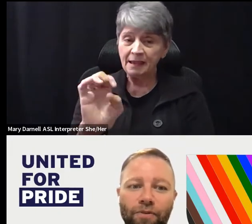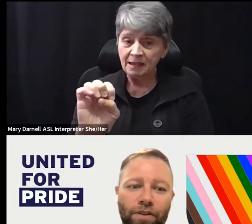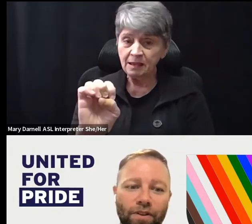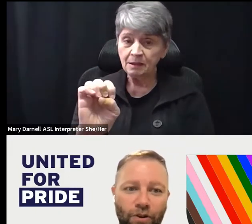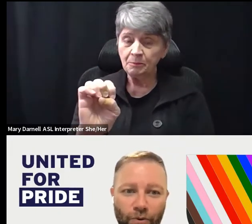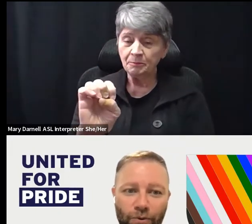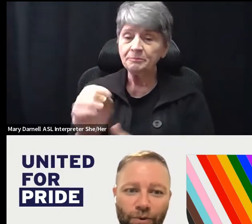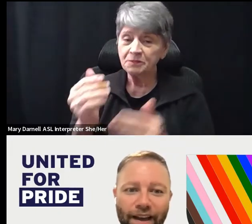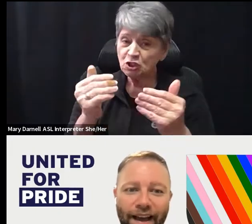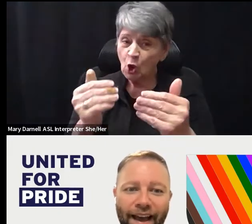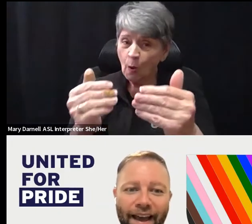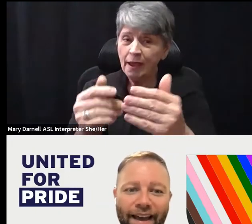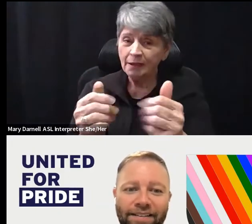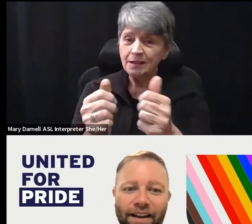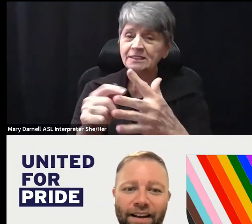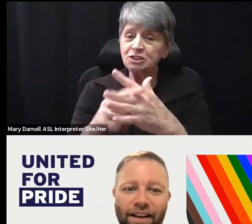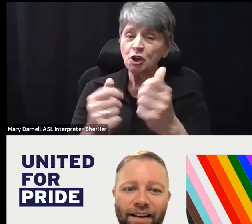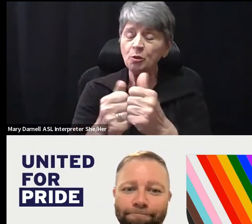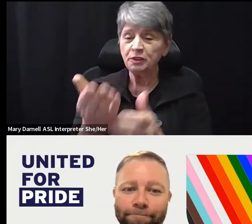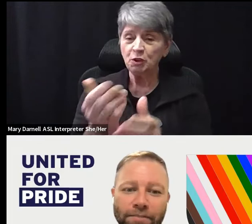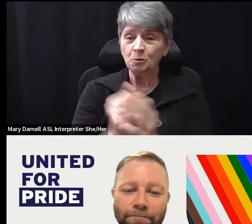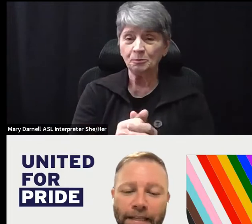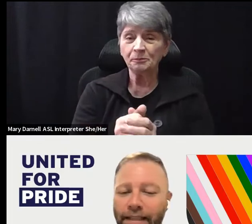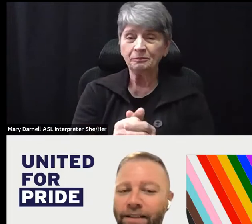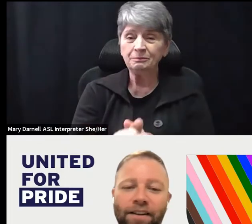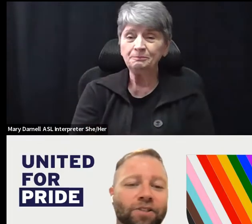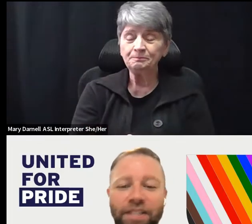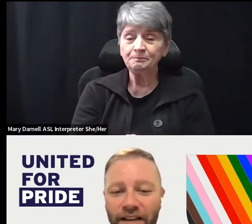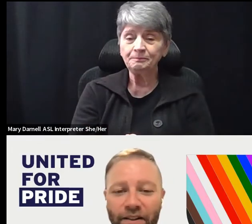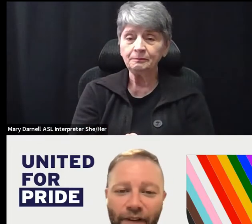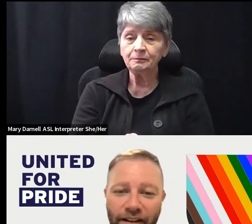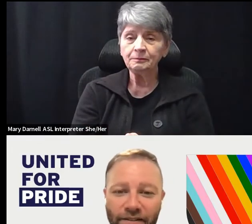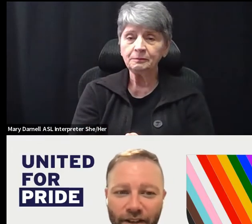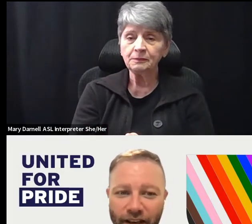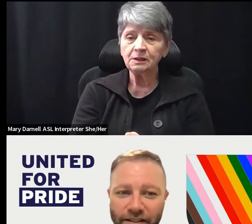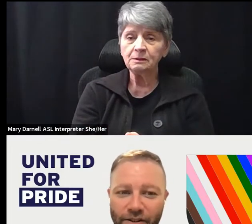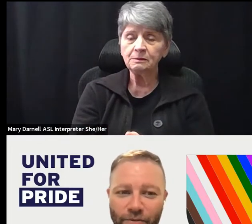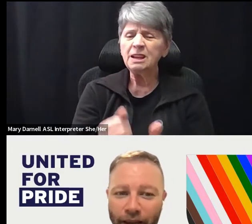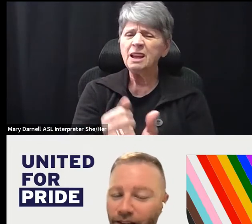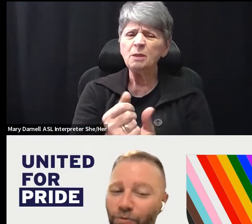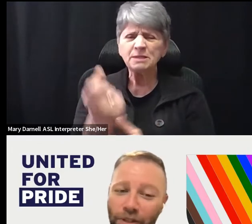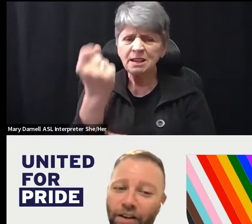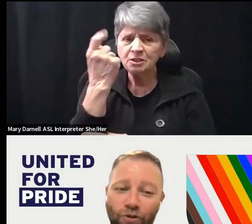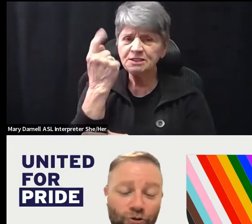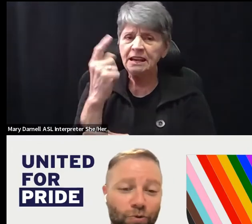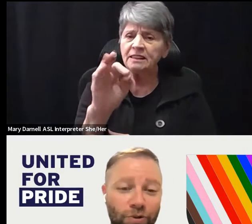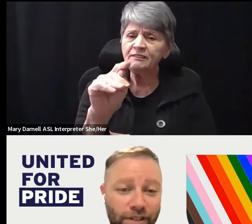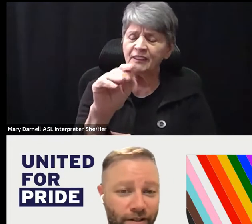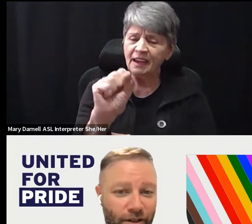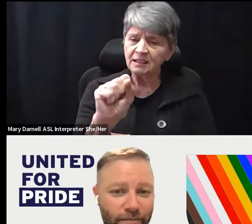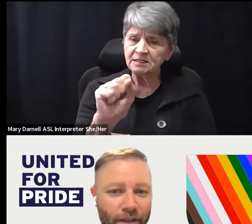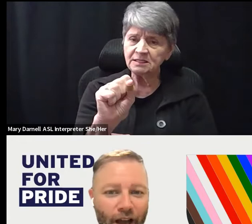off with you. And just let's get an understanding of the facts of the case. So Maine has a really